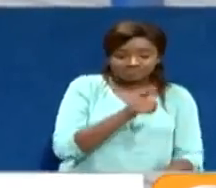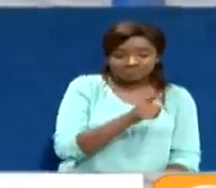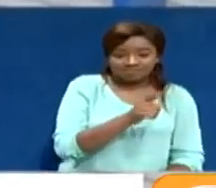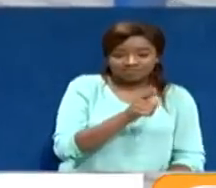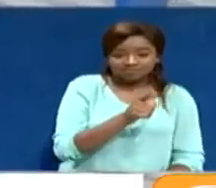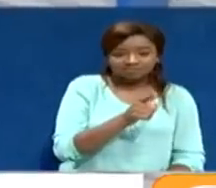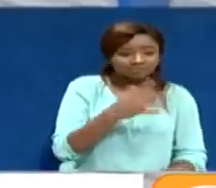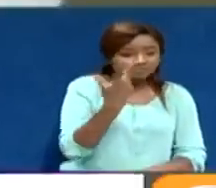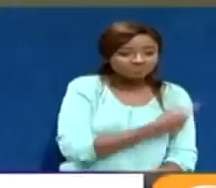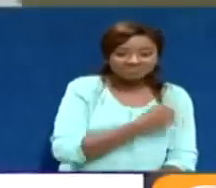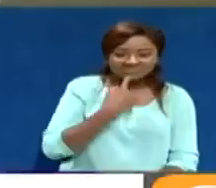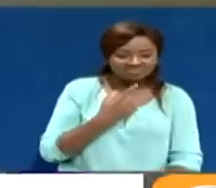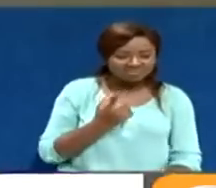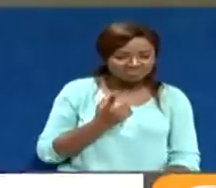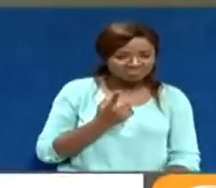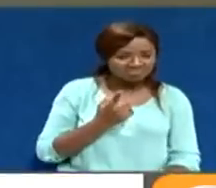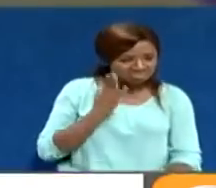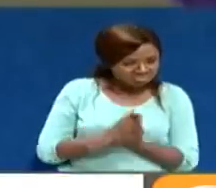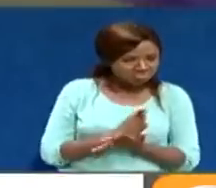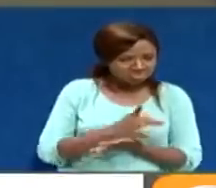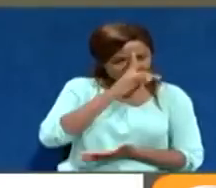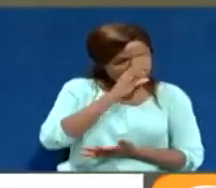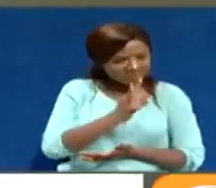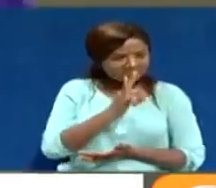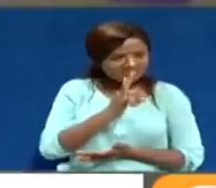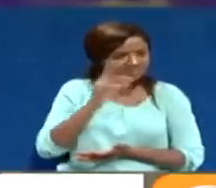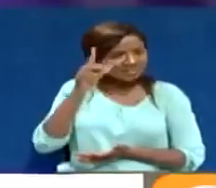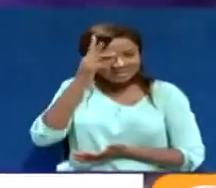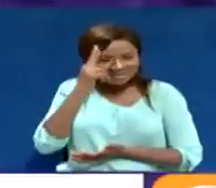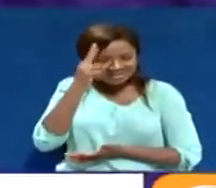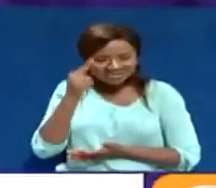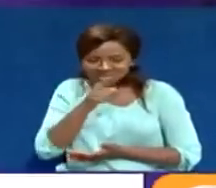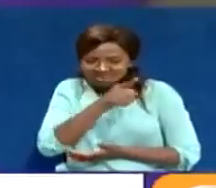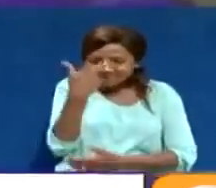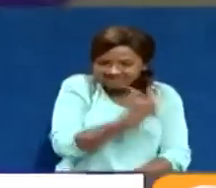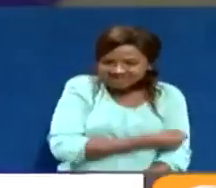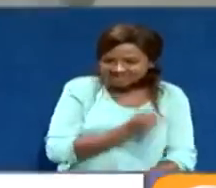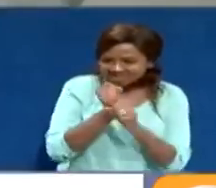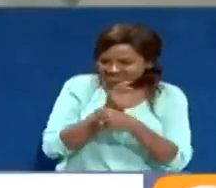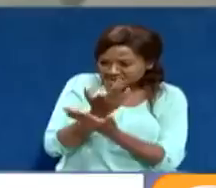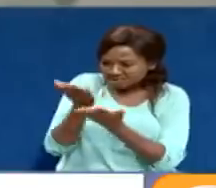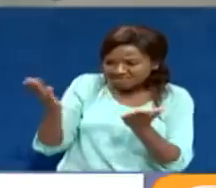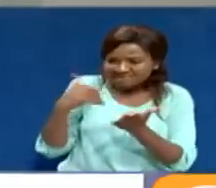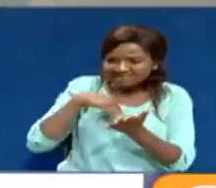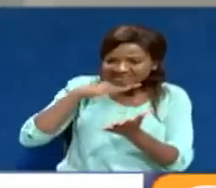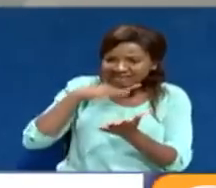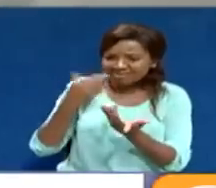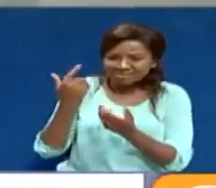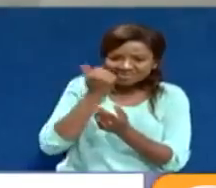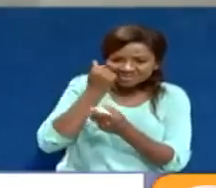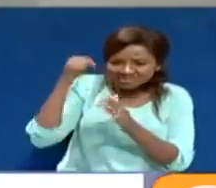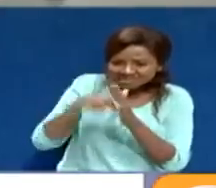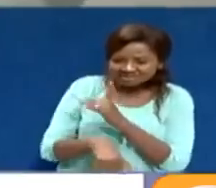that no direct link has been established between the adverse symptoms and the vaccine. The Africa CDC saying